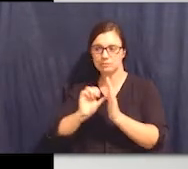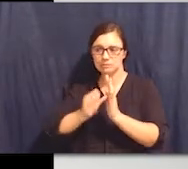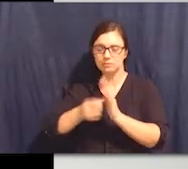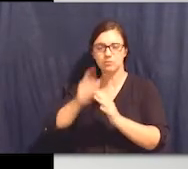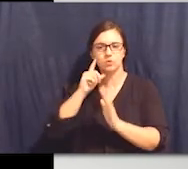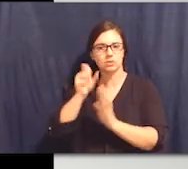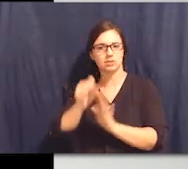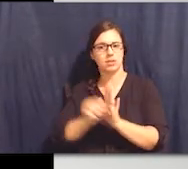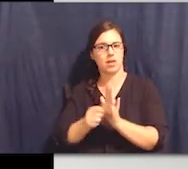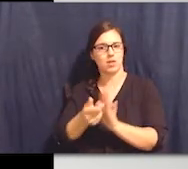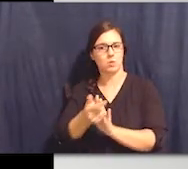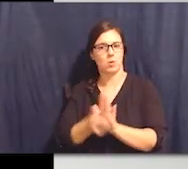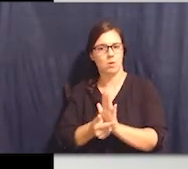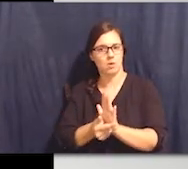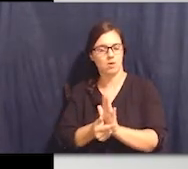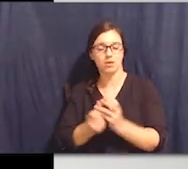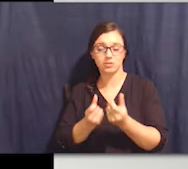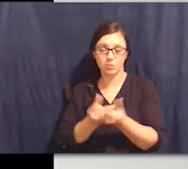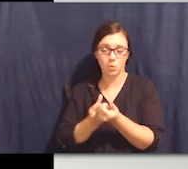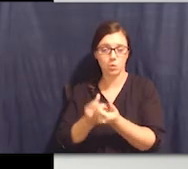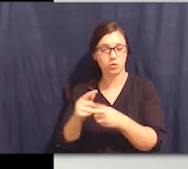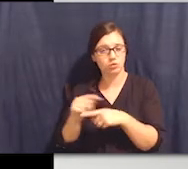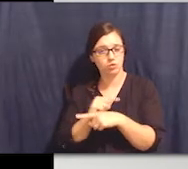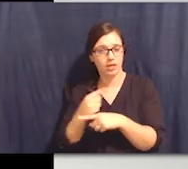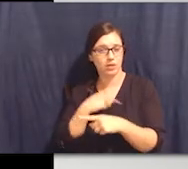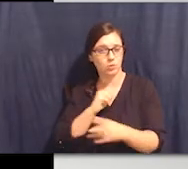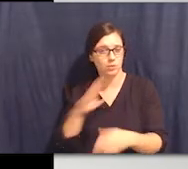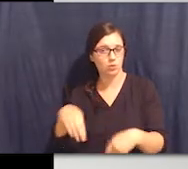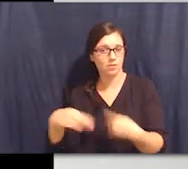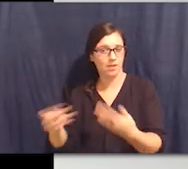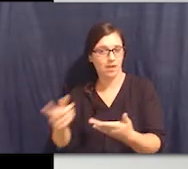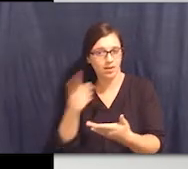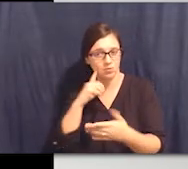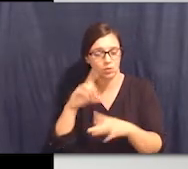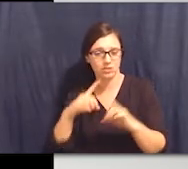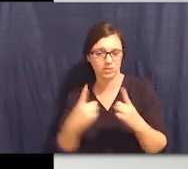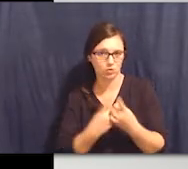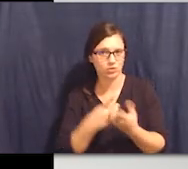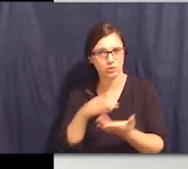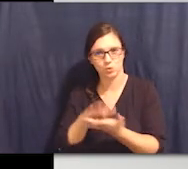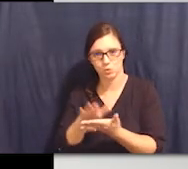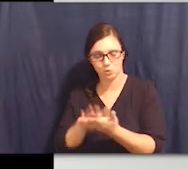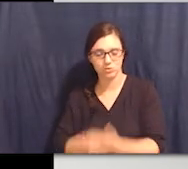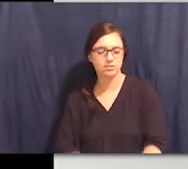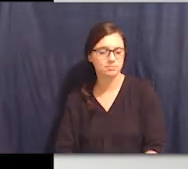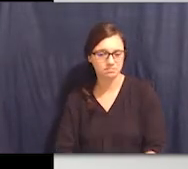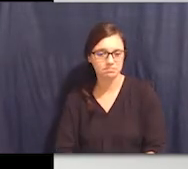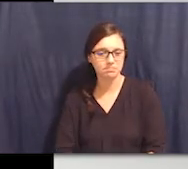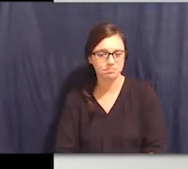law, and the support and training we provide to our districts and schools.